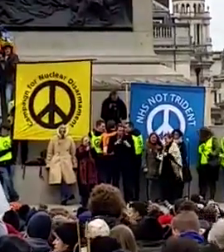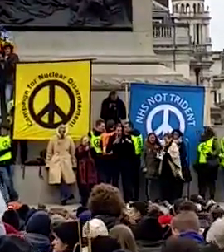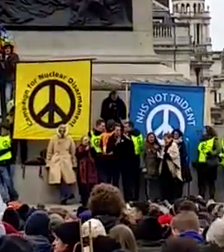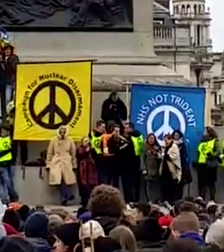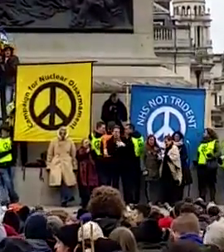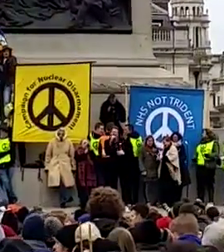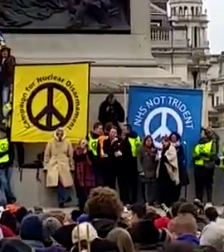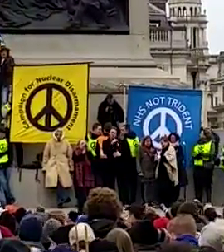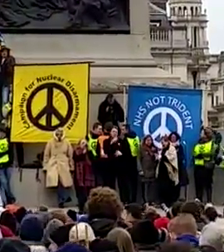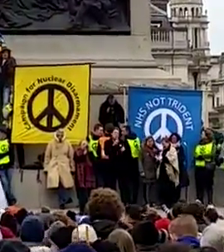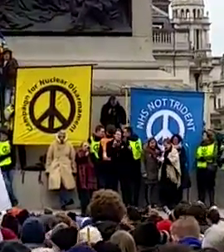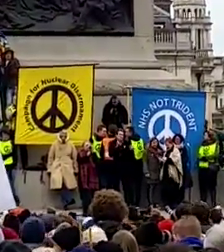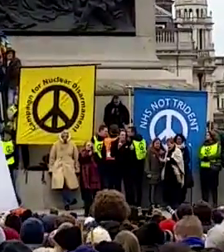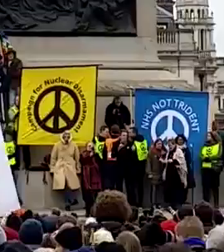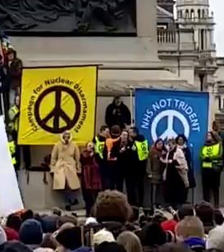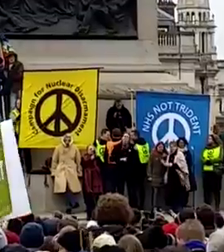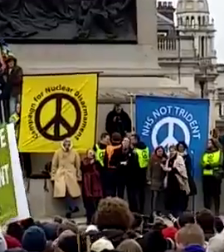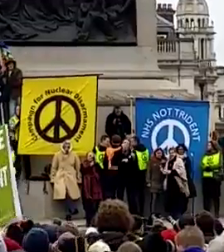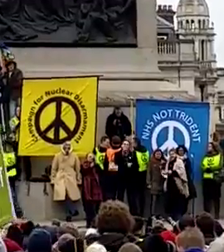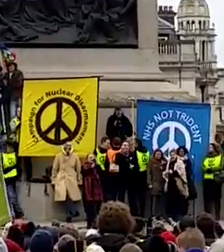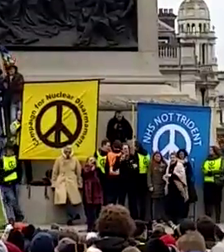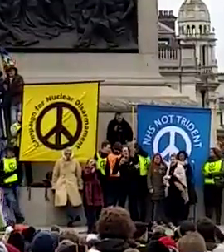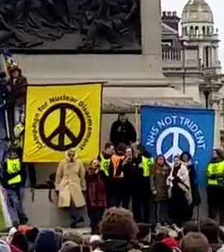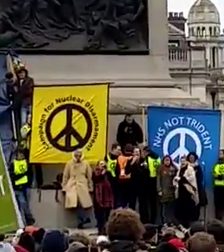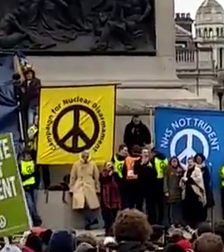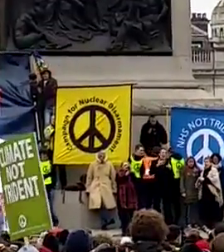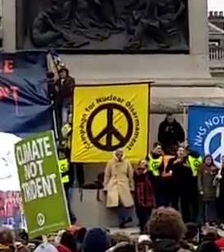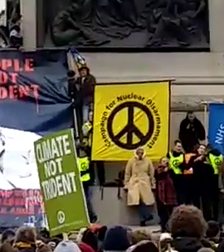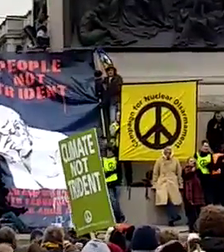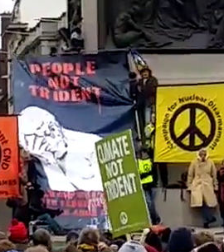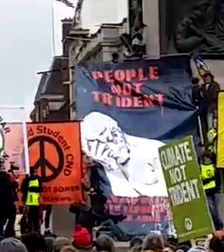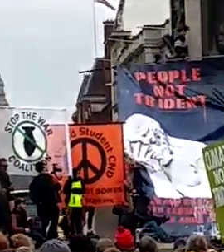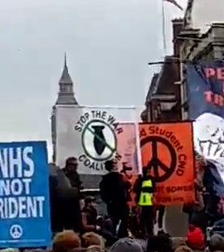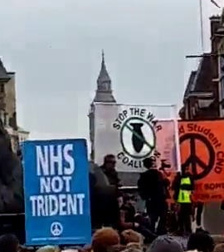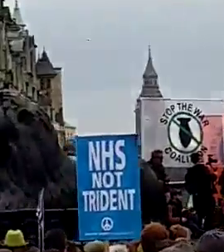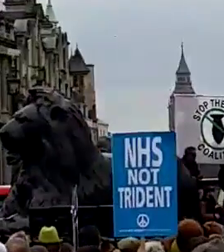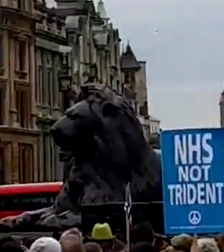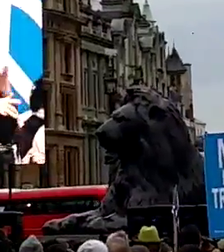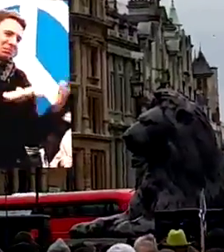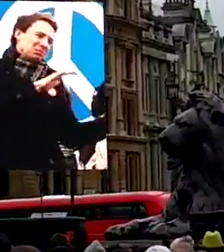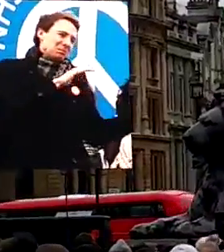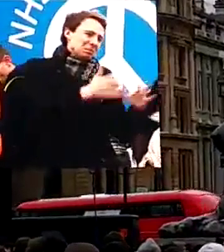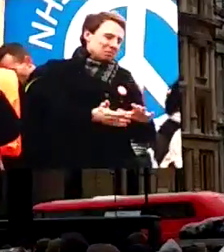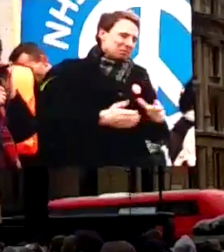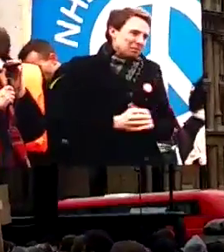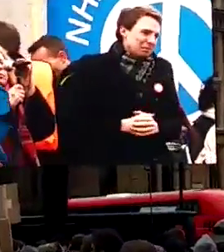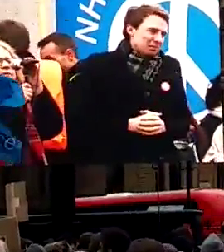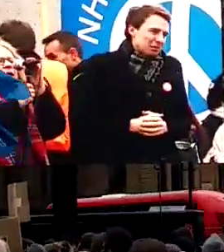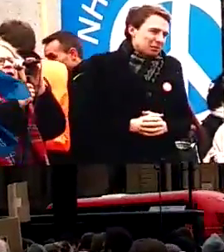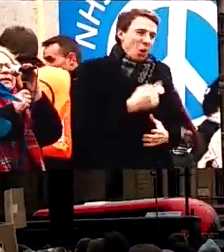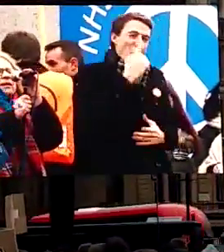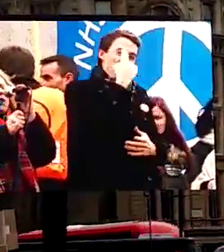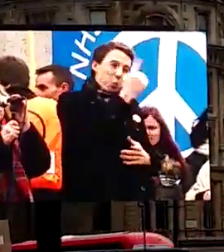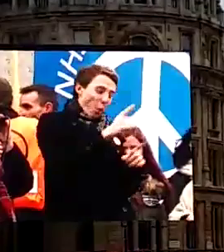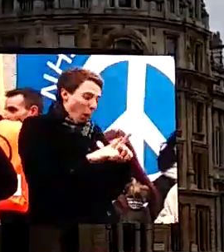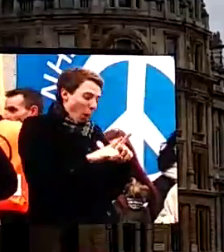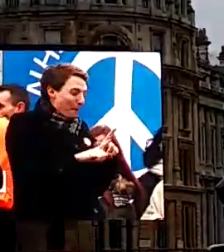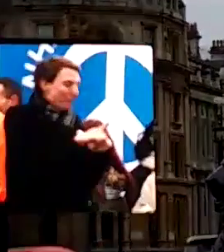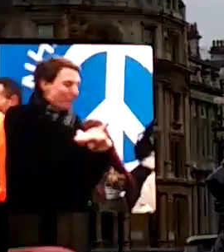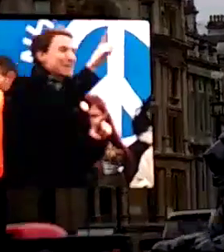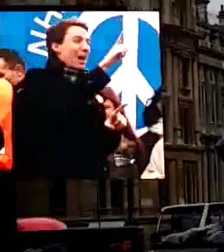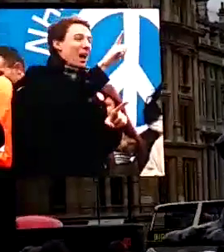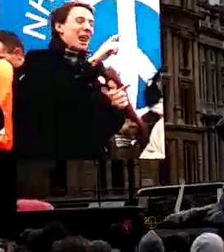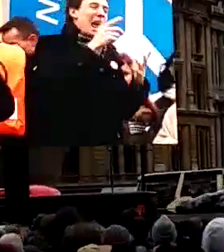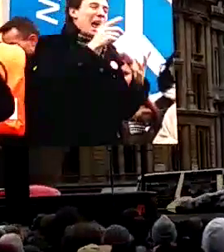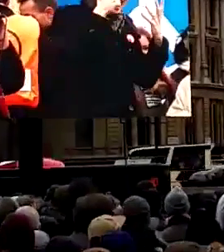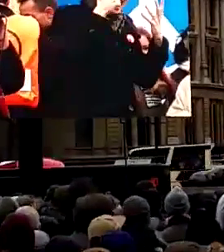function. One of the missiles has 8 times the force of the bombs that were dropped in Hiroshima